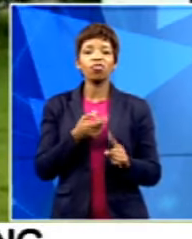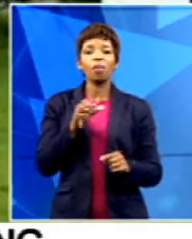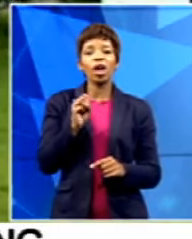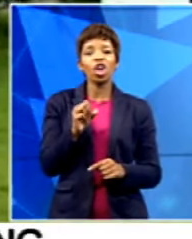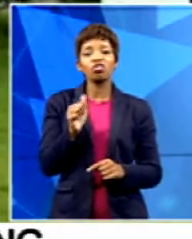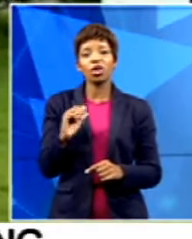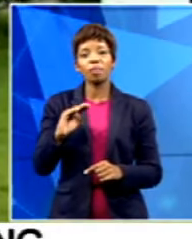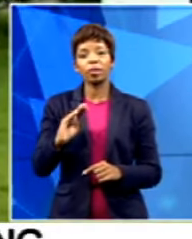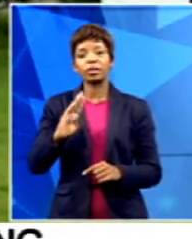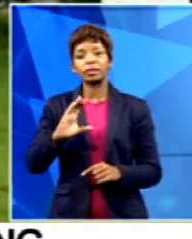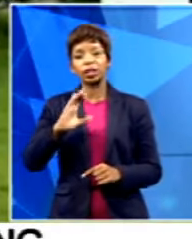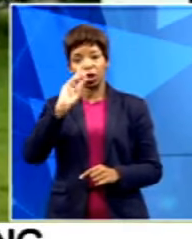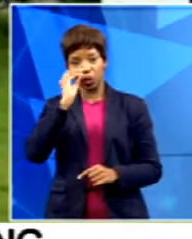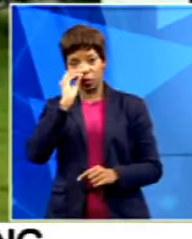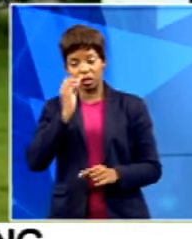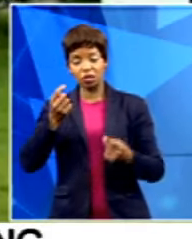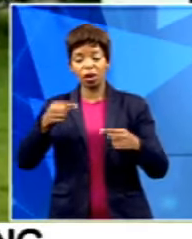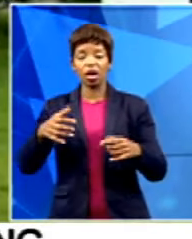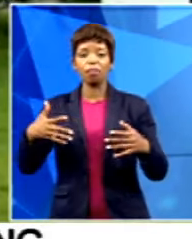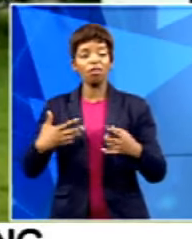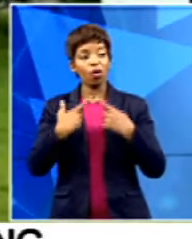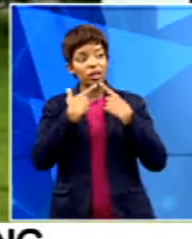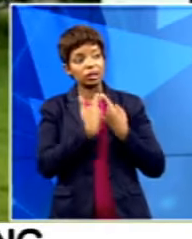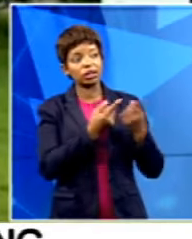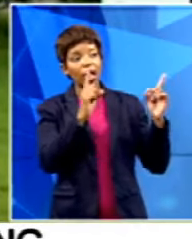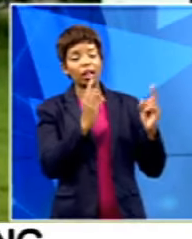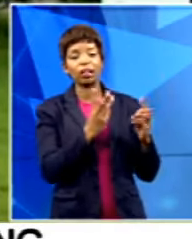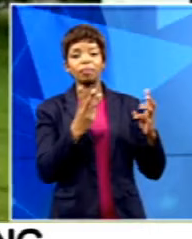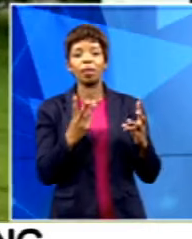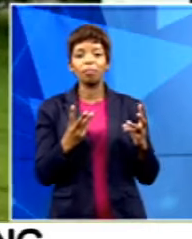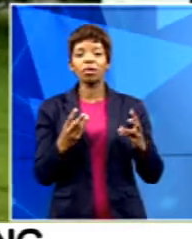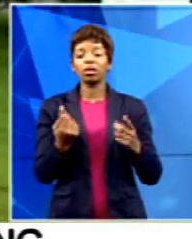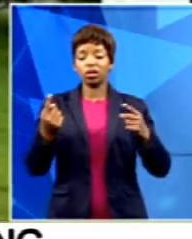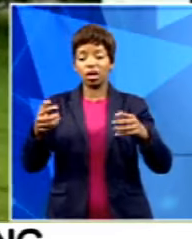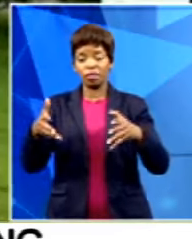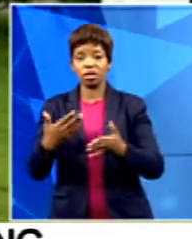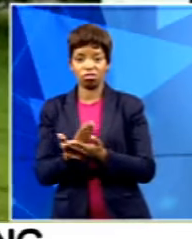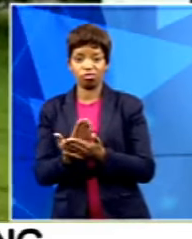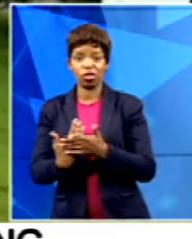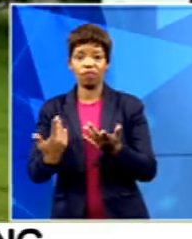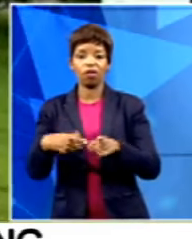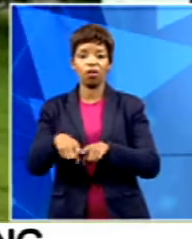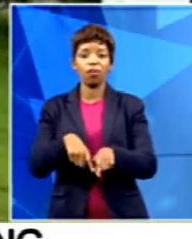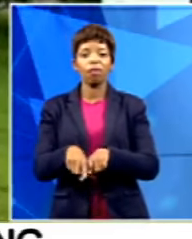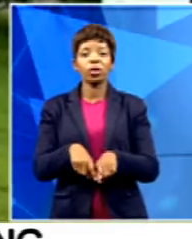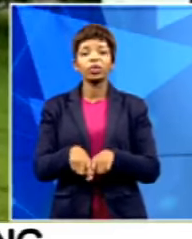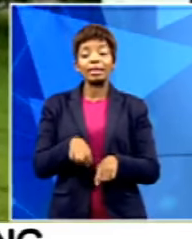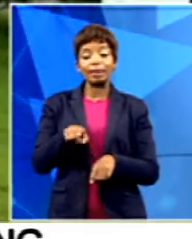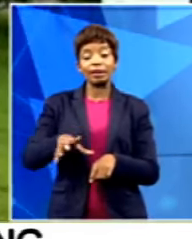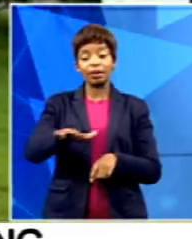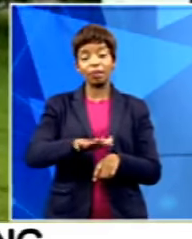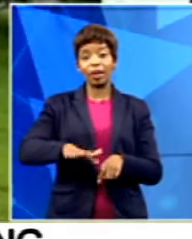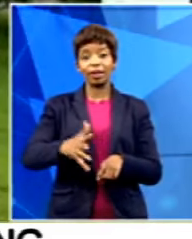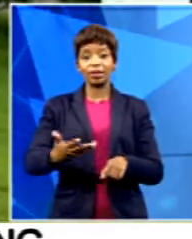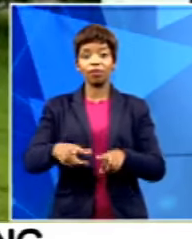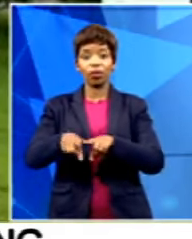to basically tell the story for the public on where they can go and do their various testing. And in this very testing site as well, we're told,